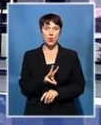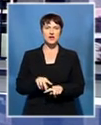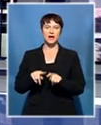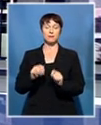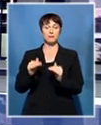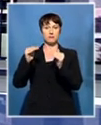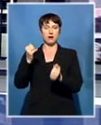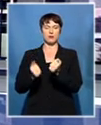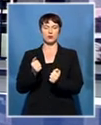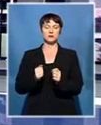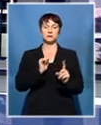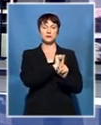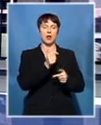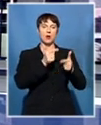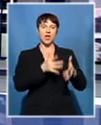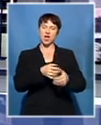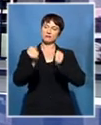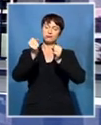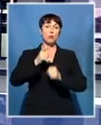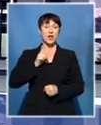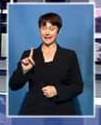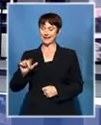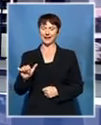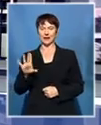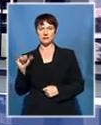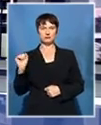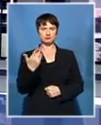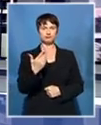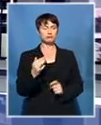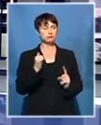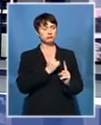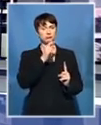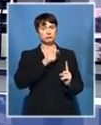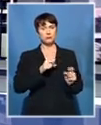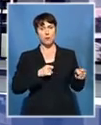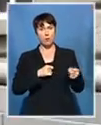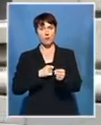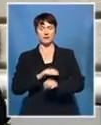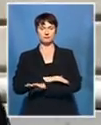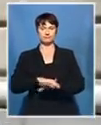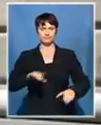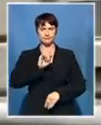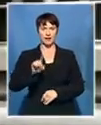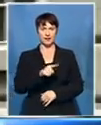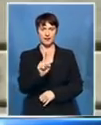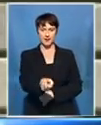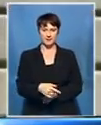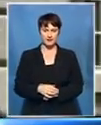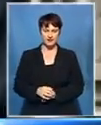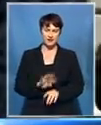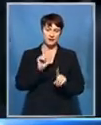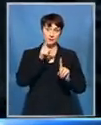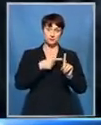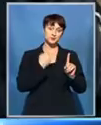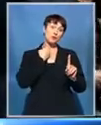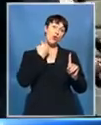Cape High Court, where the DA is applying for his appointment to be set aside. Motsoeneng dismissed assertions